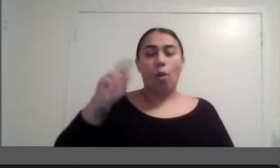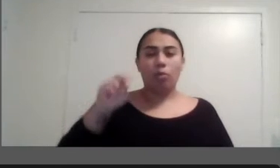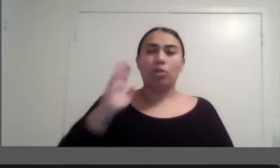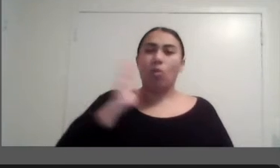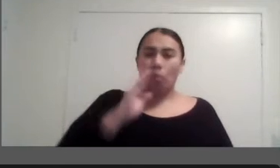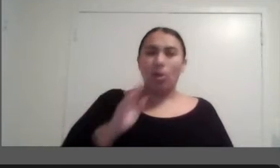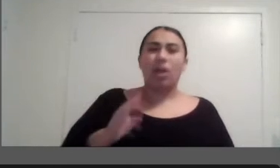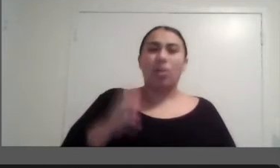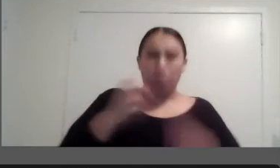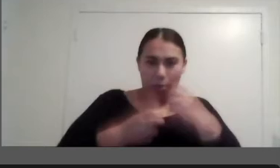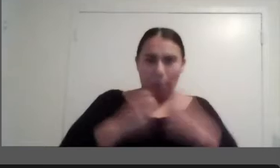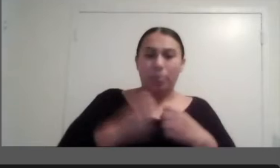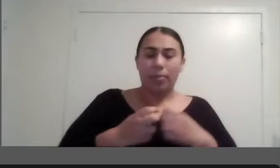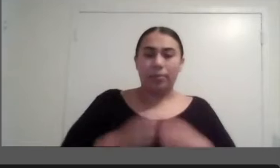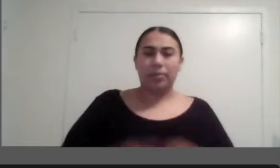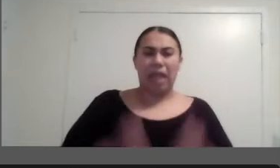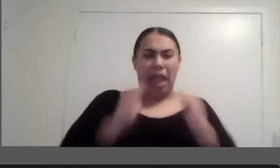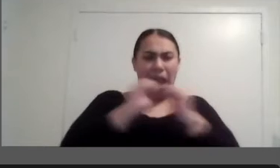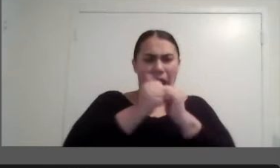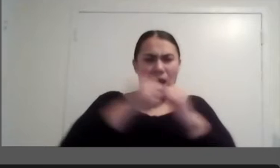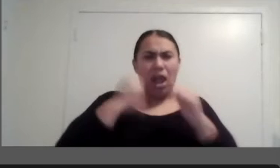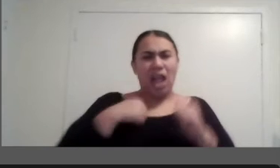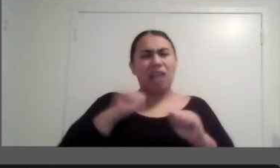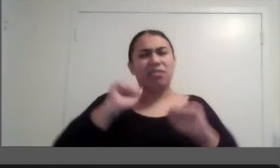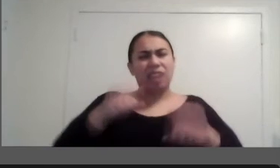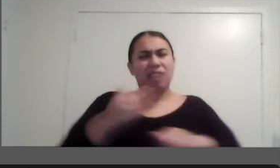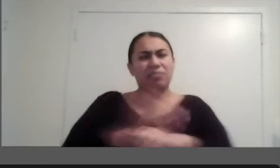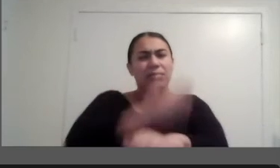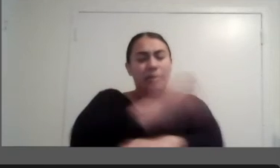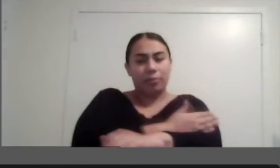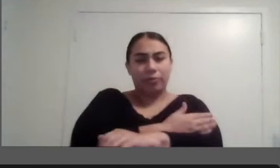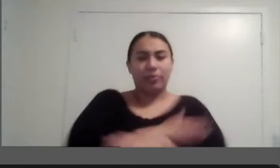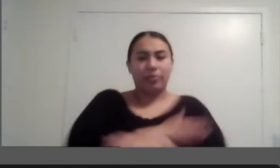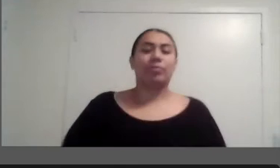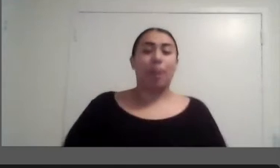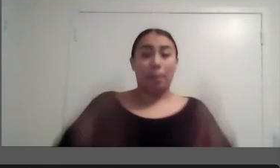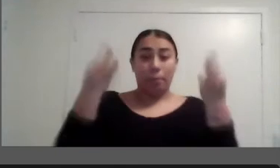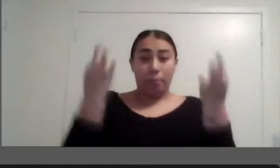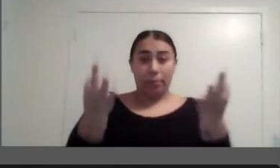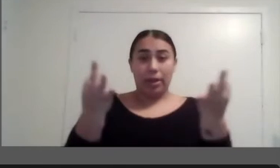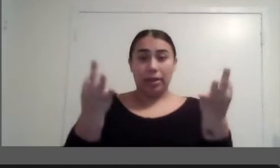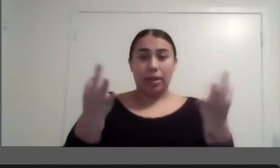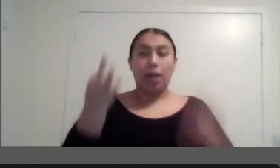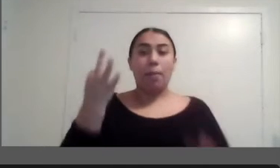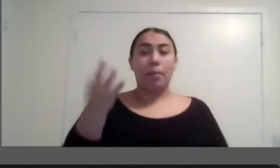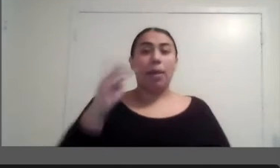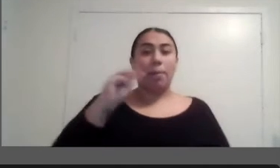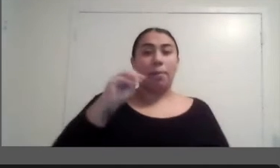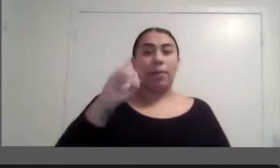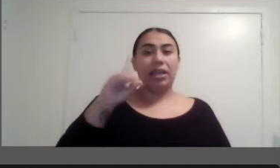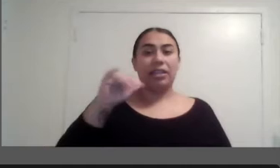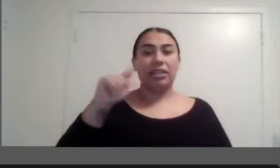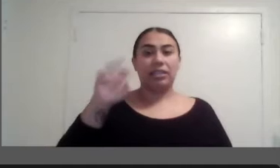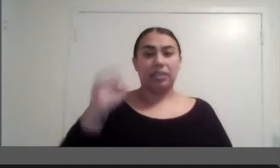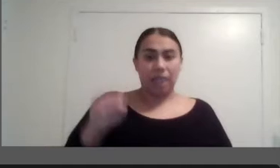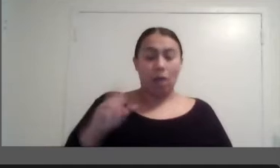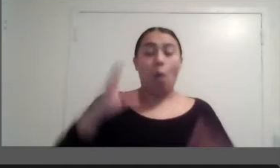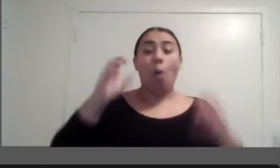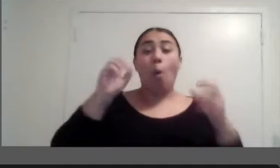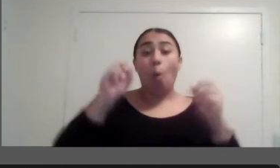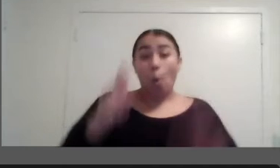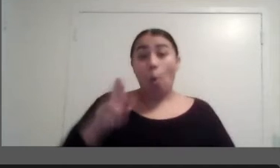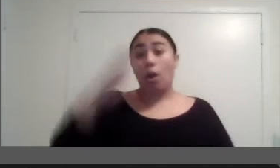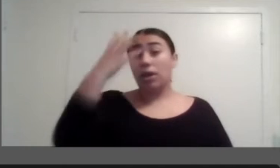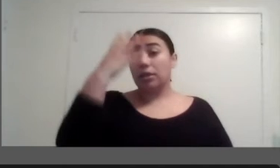poor mood is to meditate and practice mindfulness. However, this can be difficult to do as many patients find it hard